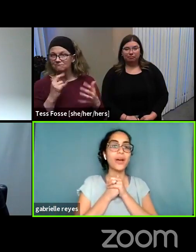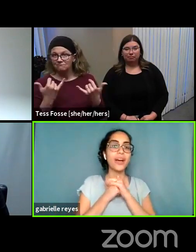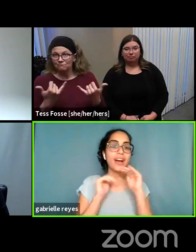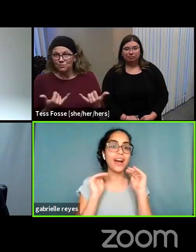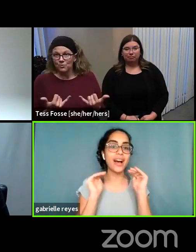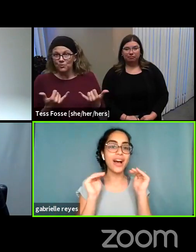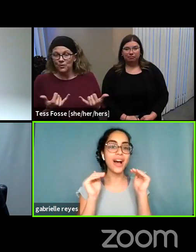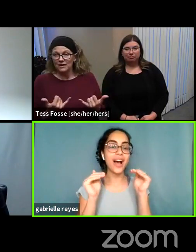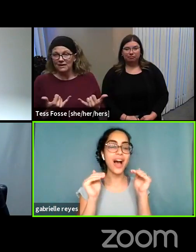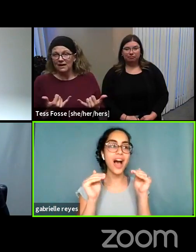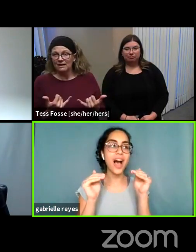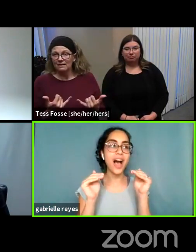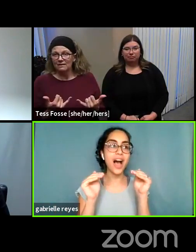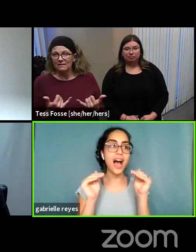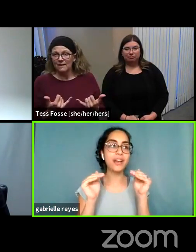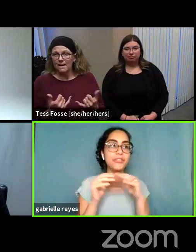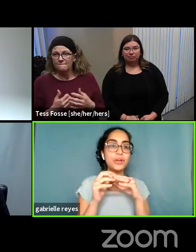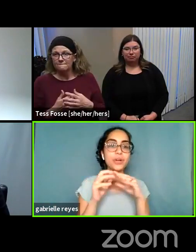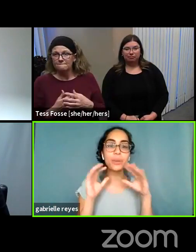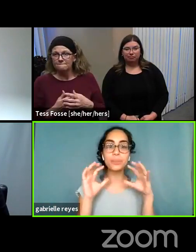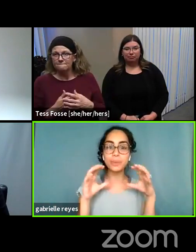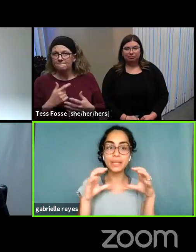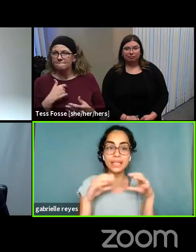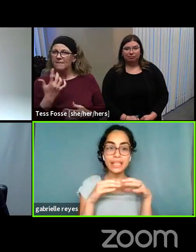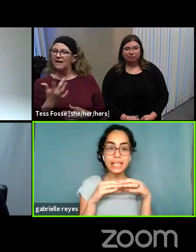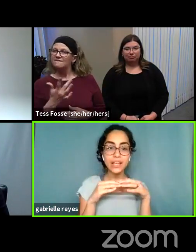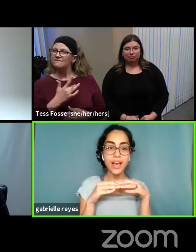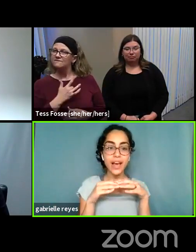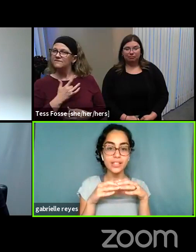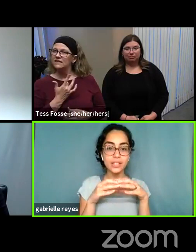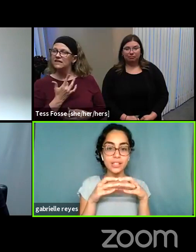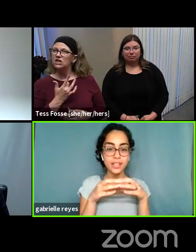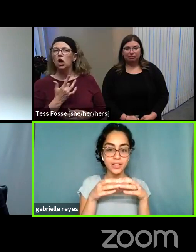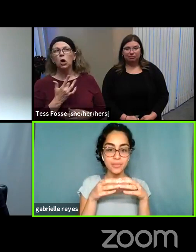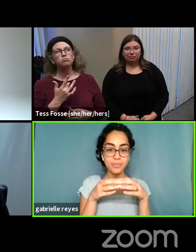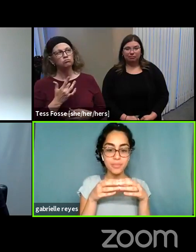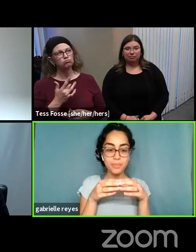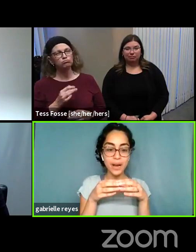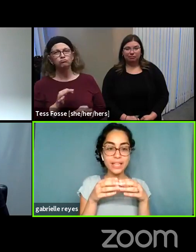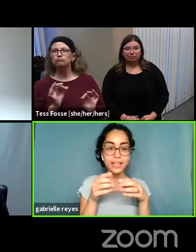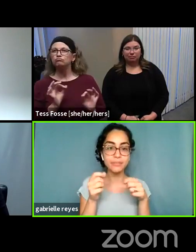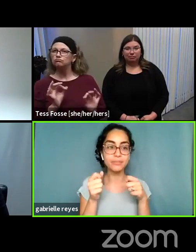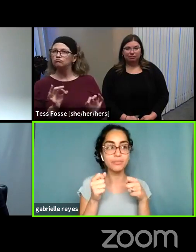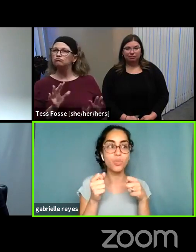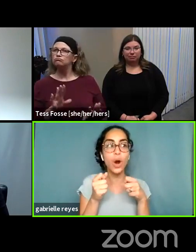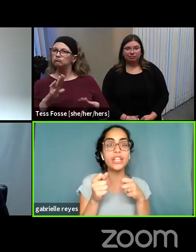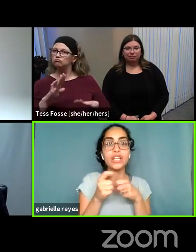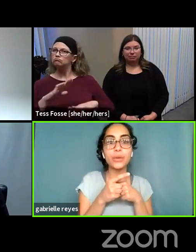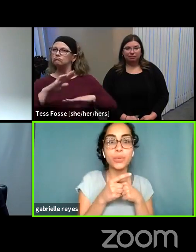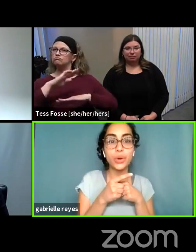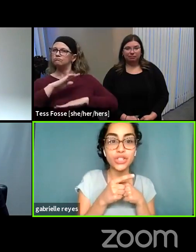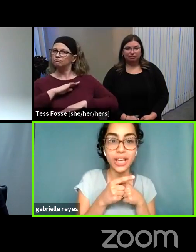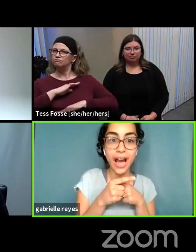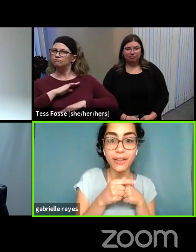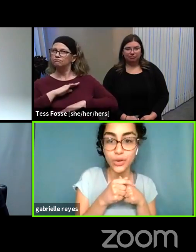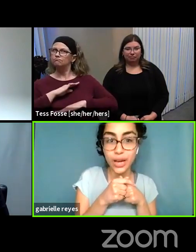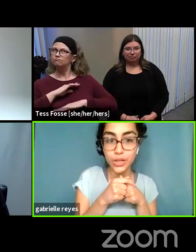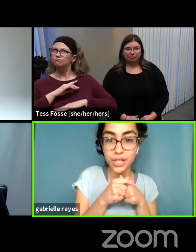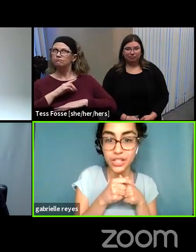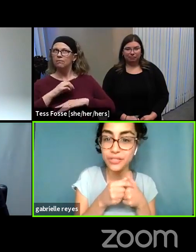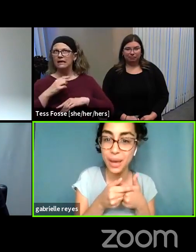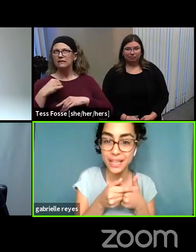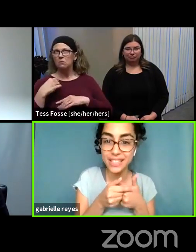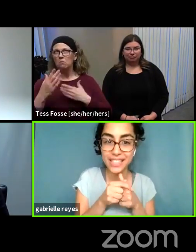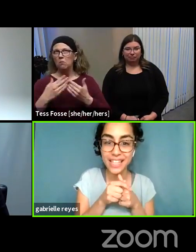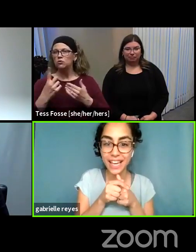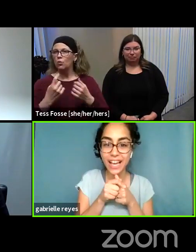now I feel complete as my 1 year approaching after